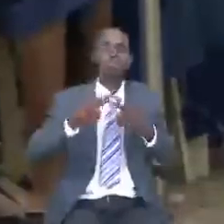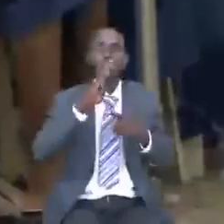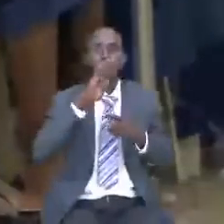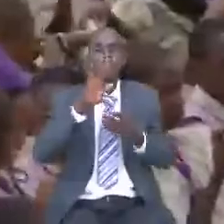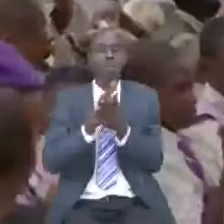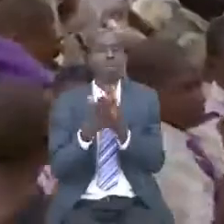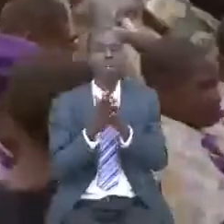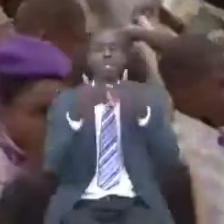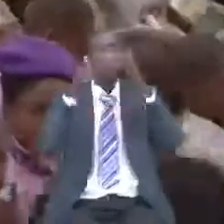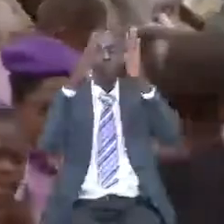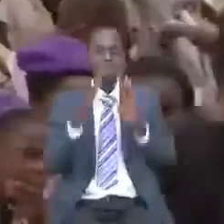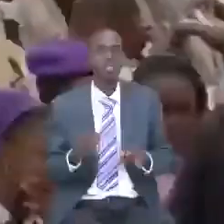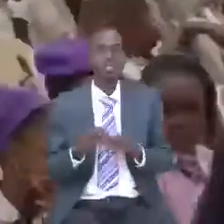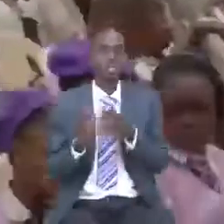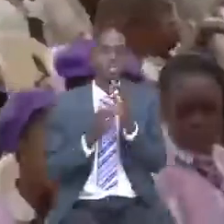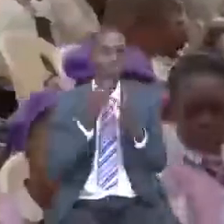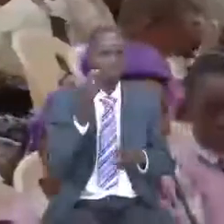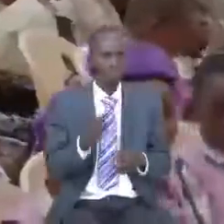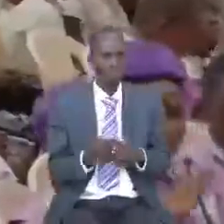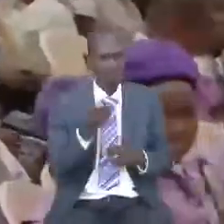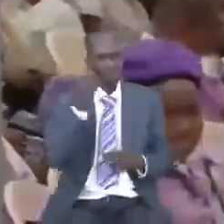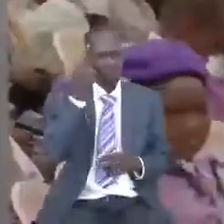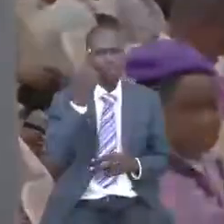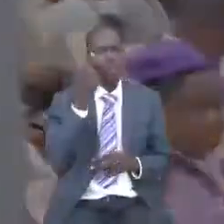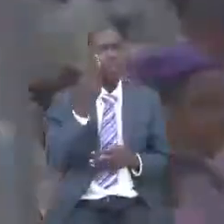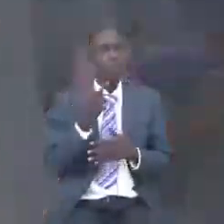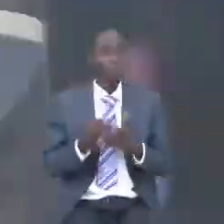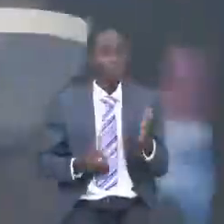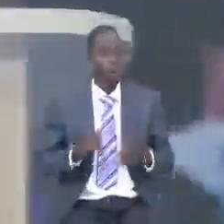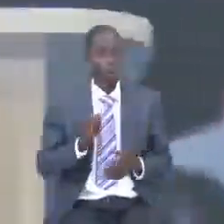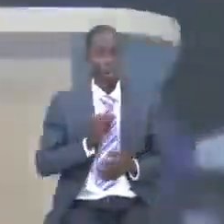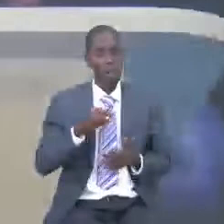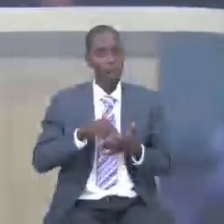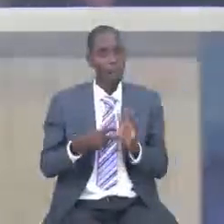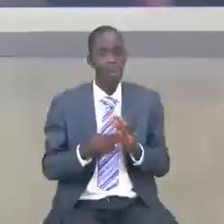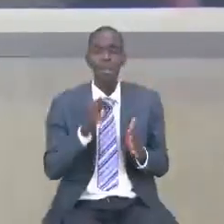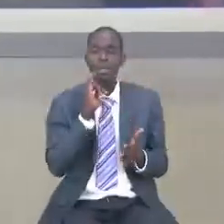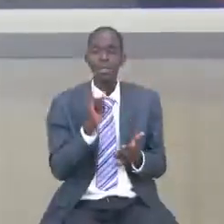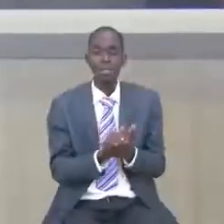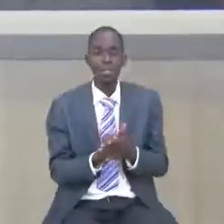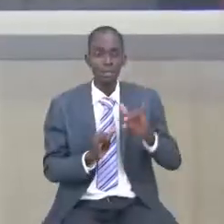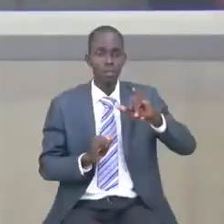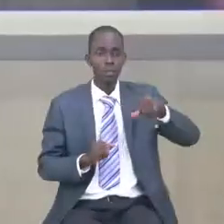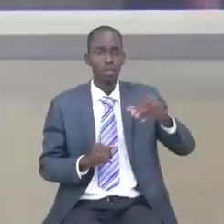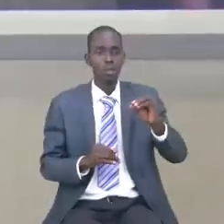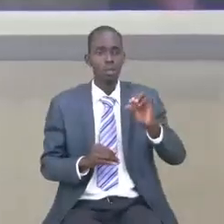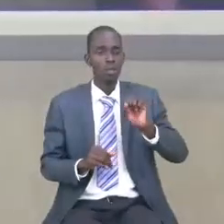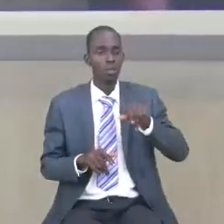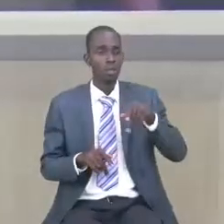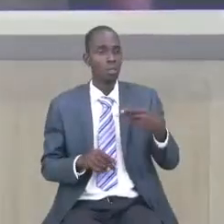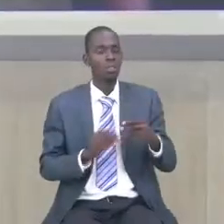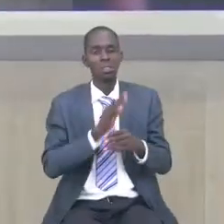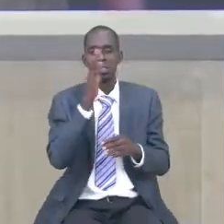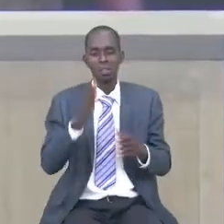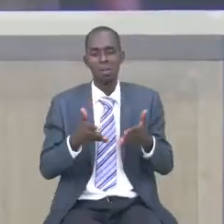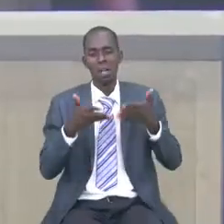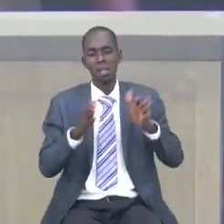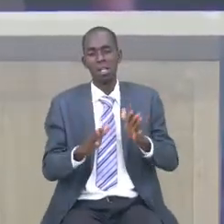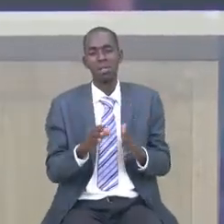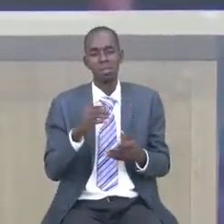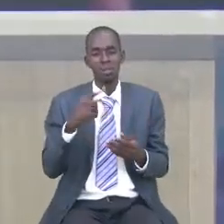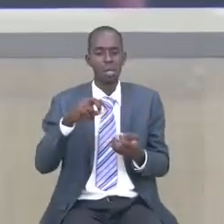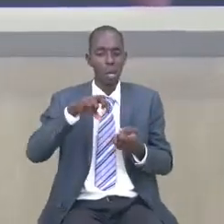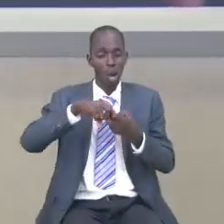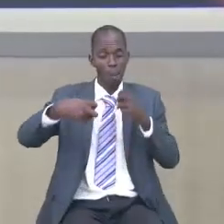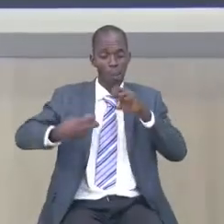Jesus' name. What I'm telling you is, Joseph did not allow the problem, the problems,